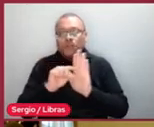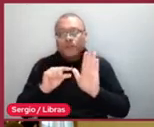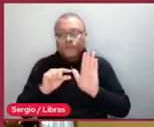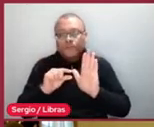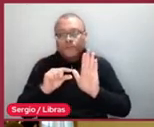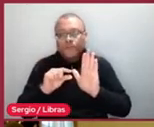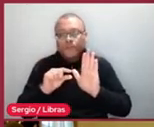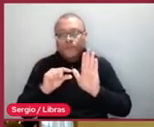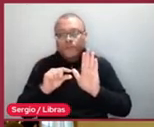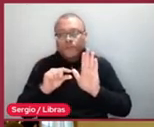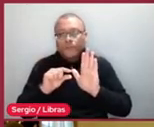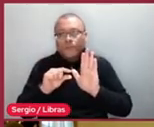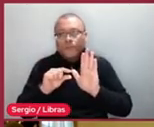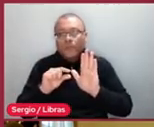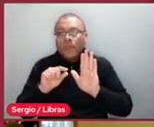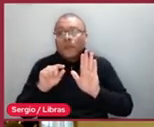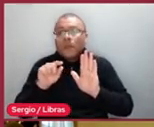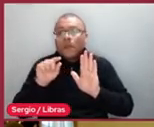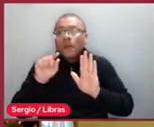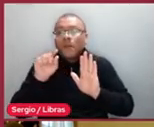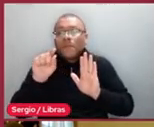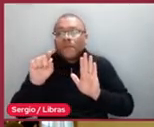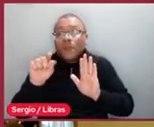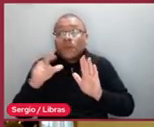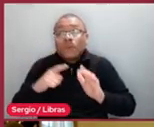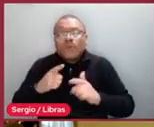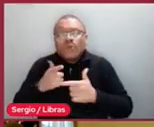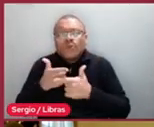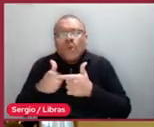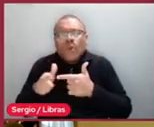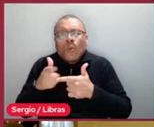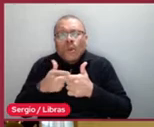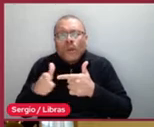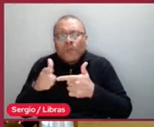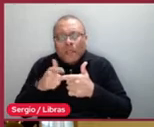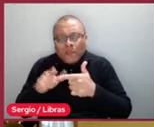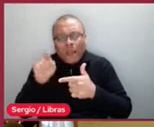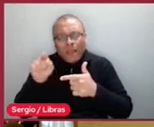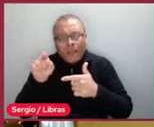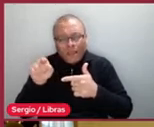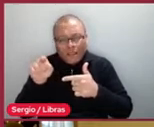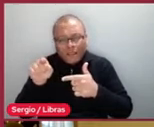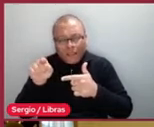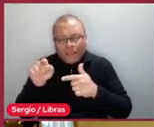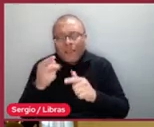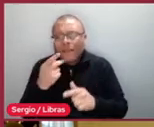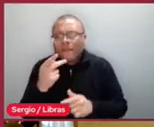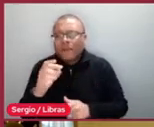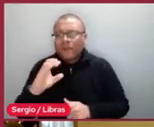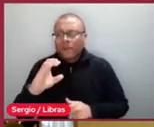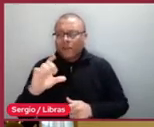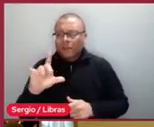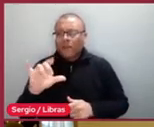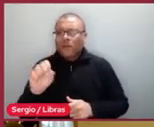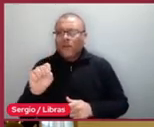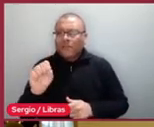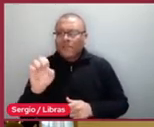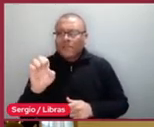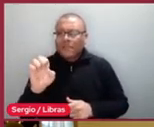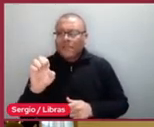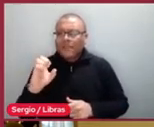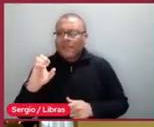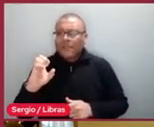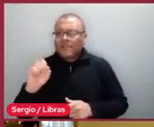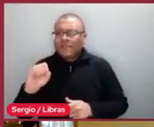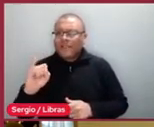And also, there's another little bit problem here. This is what we call a closed schema. A closed schema is,